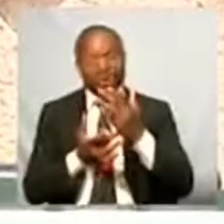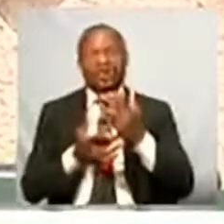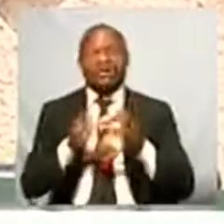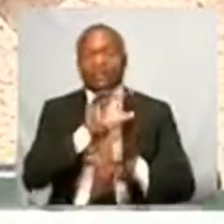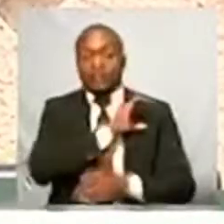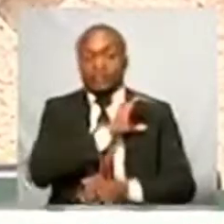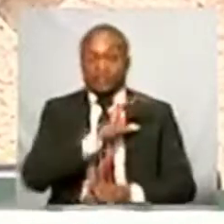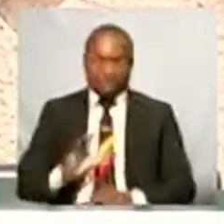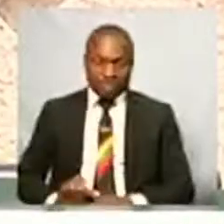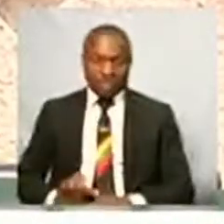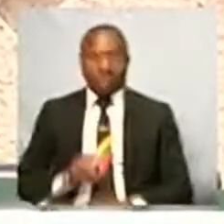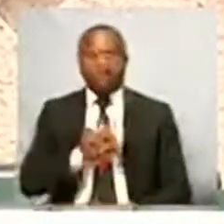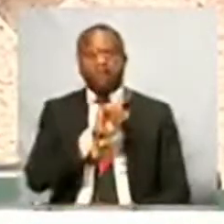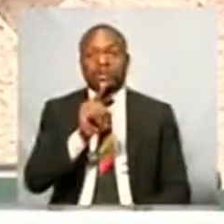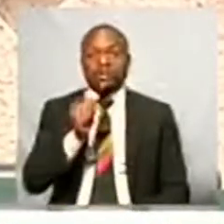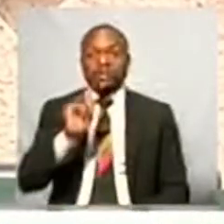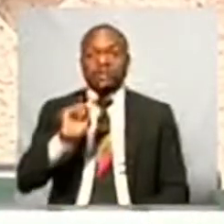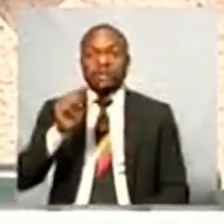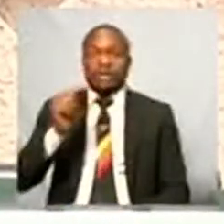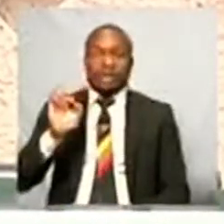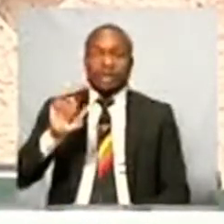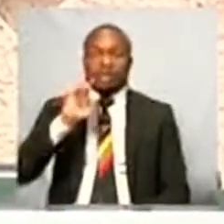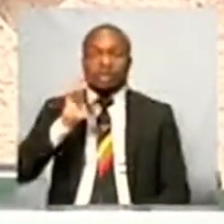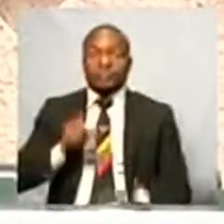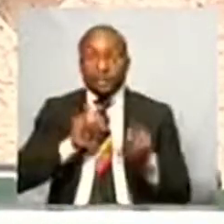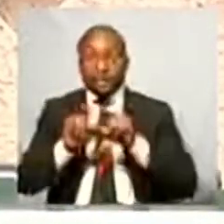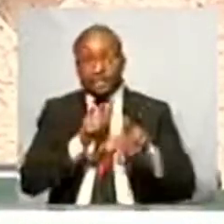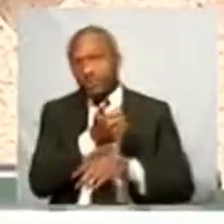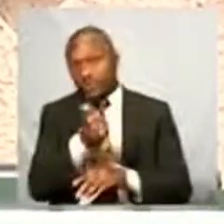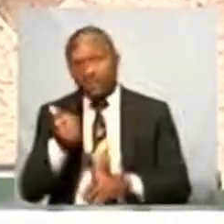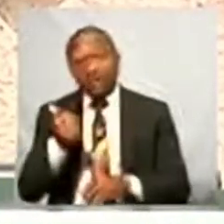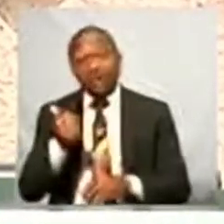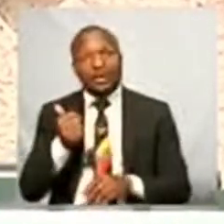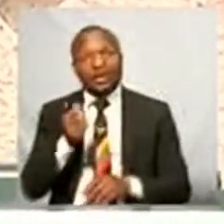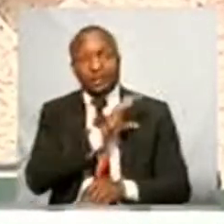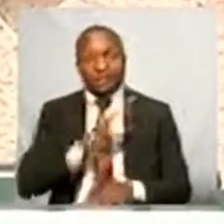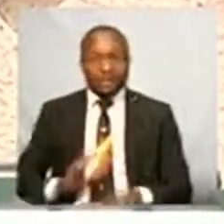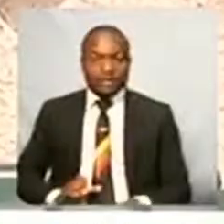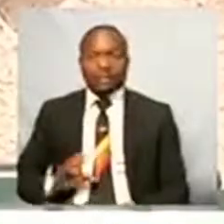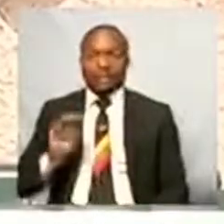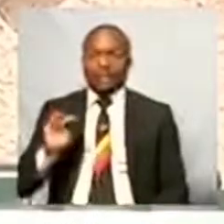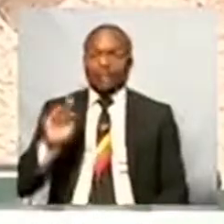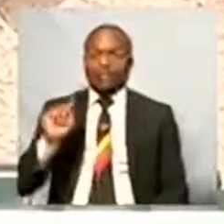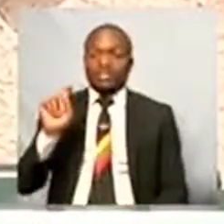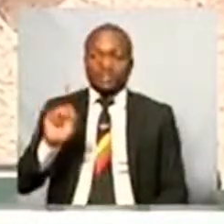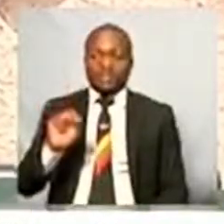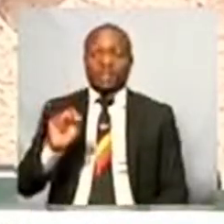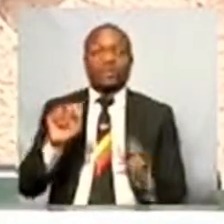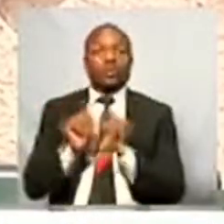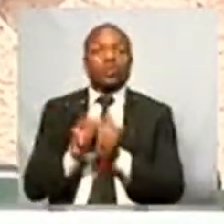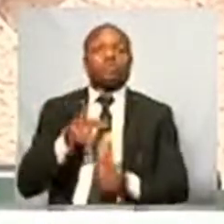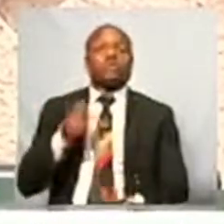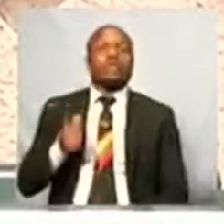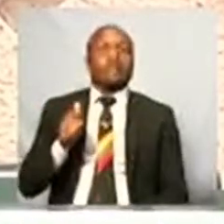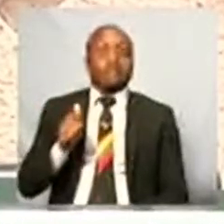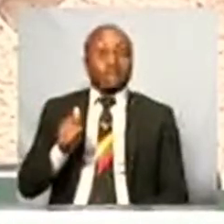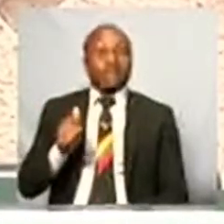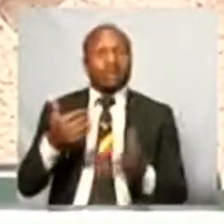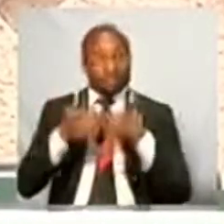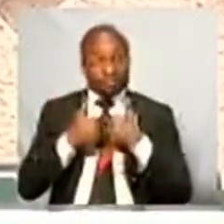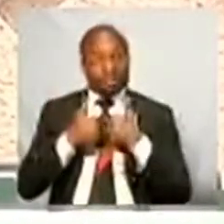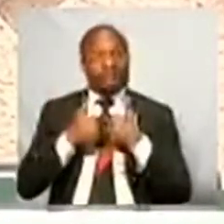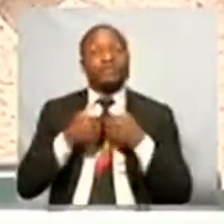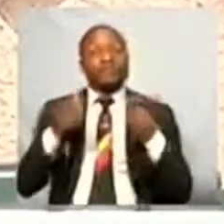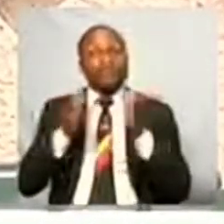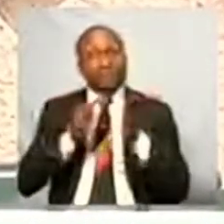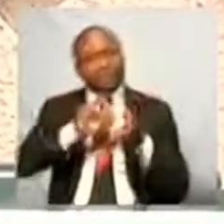such as Zamtel has to compete with the other entities such as Airtel and MTN, who have got a very short turnaround when it